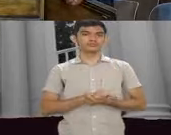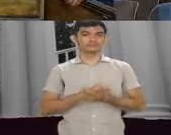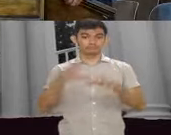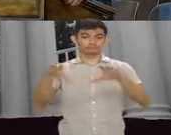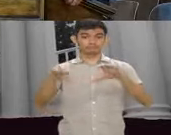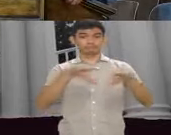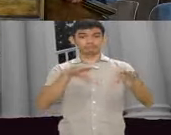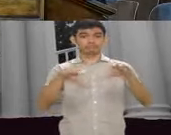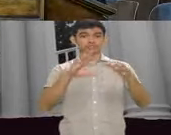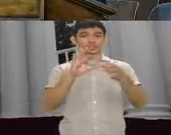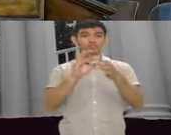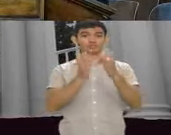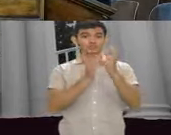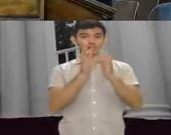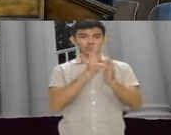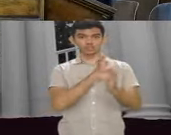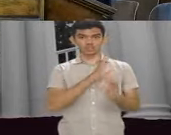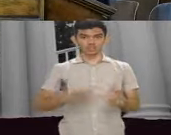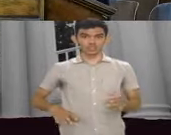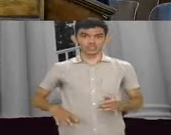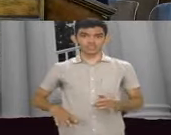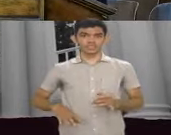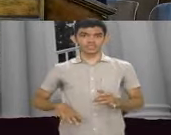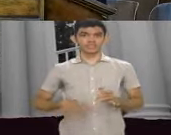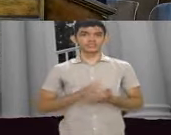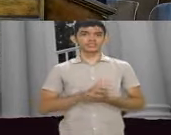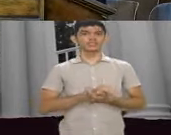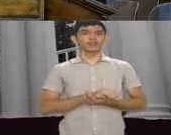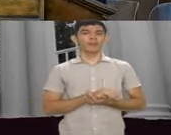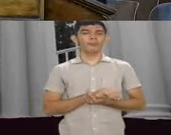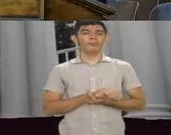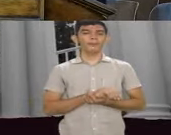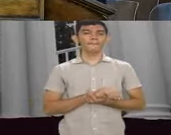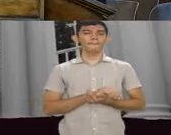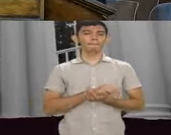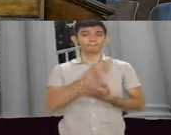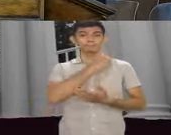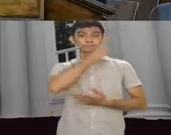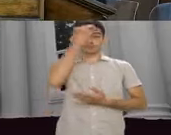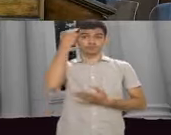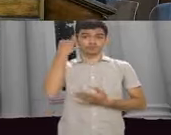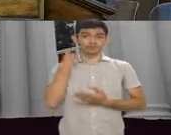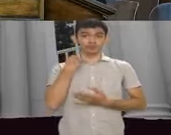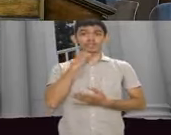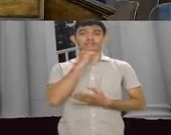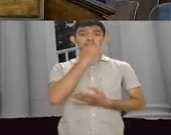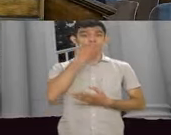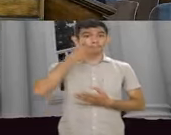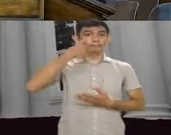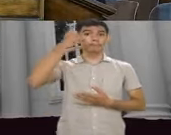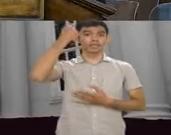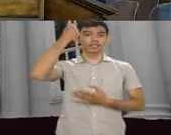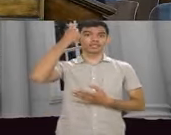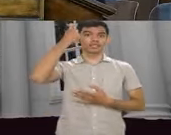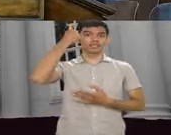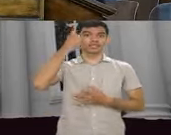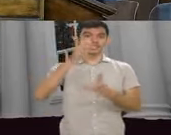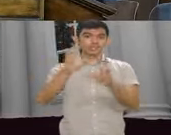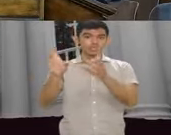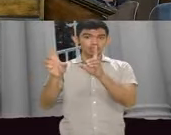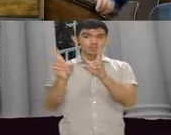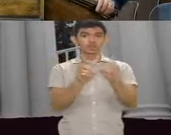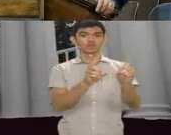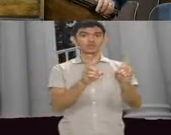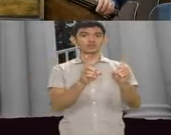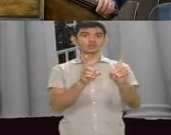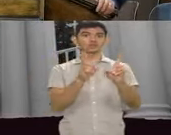this motion of the Lord Jesus Christ indicates, listen, that Mary is no better than anyone else who does the will of